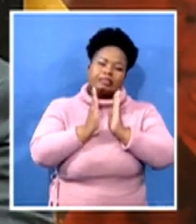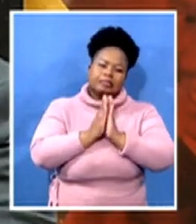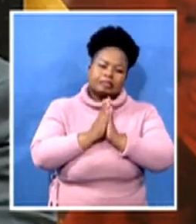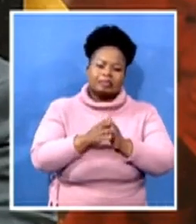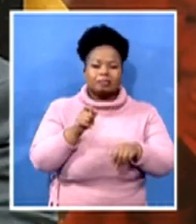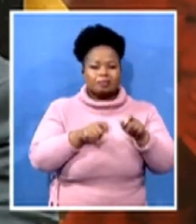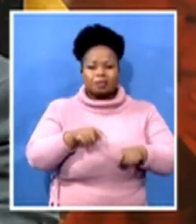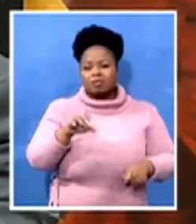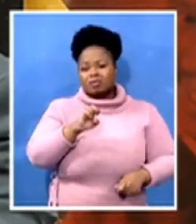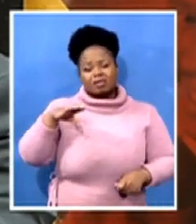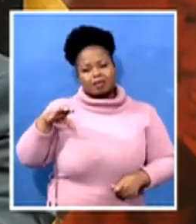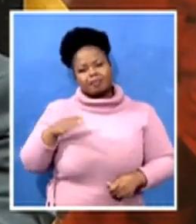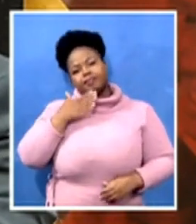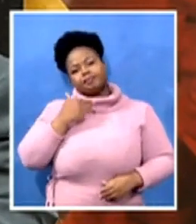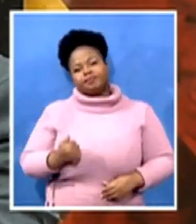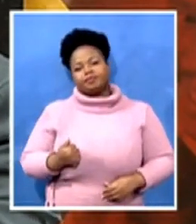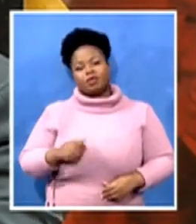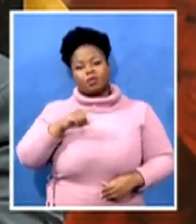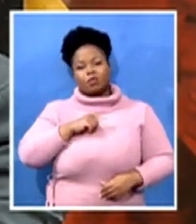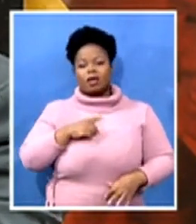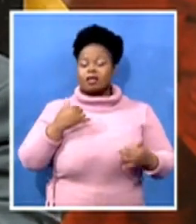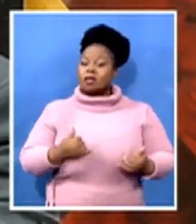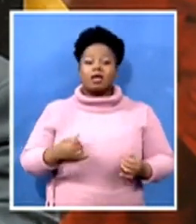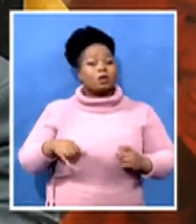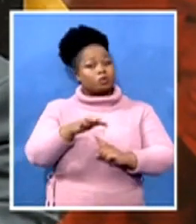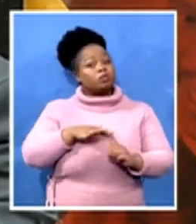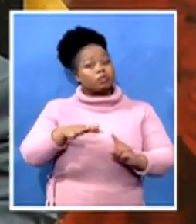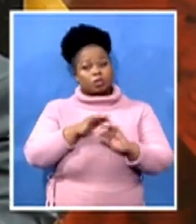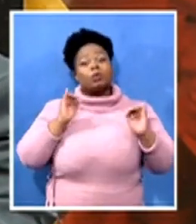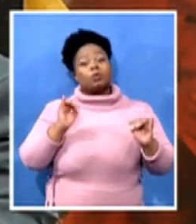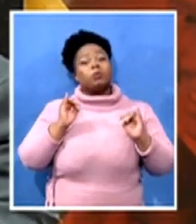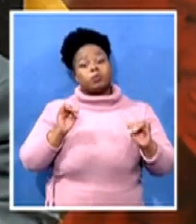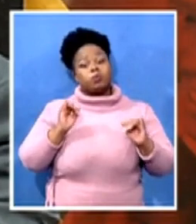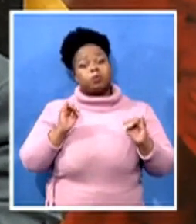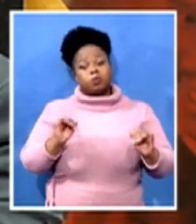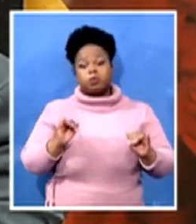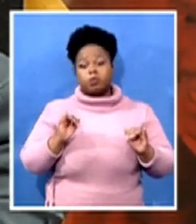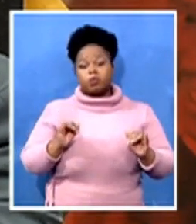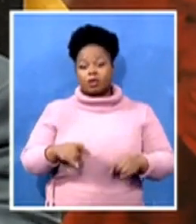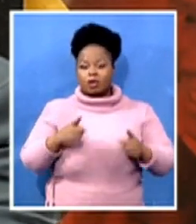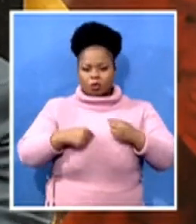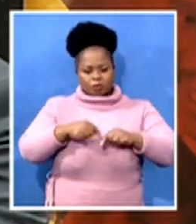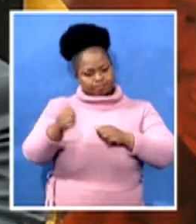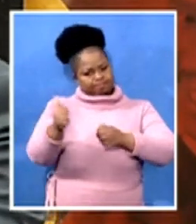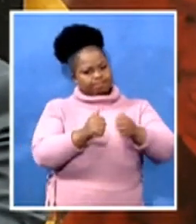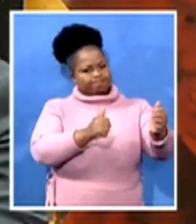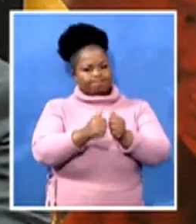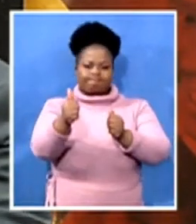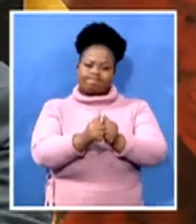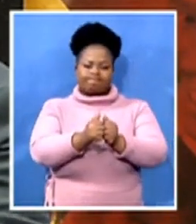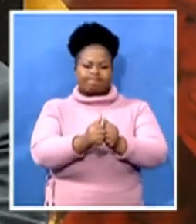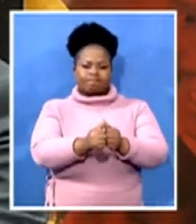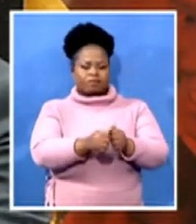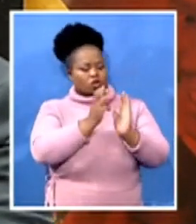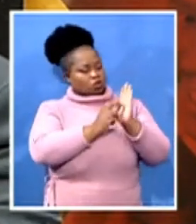sikwimeko embi, and uba ngaba sizawukwazi ukusebenza sonke sithobele imithetho nezibhedlele zethu